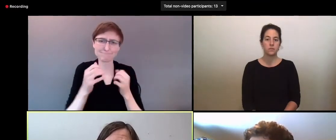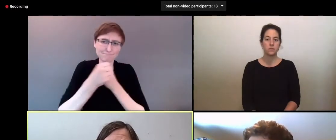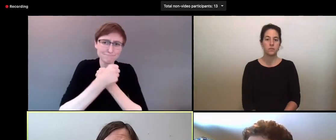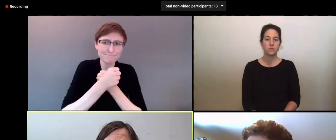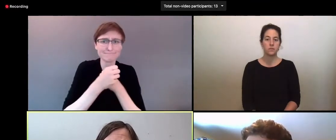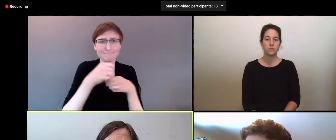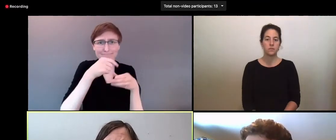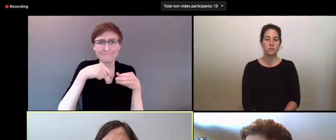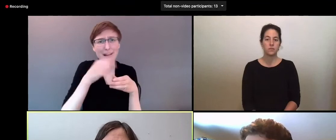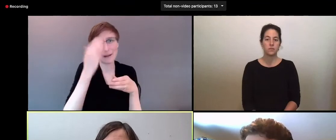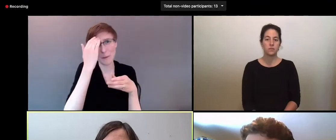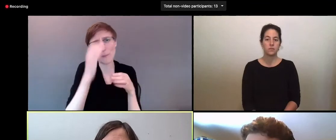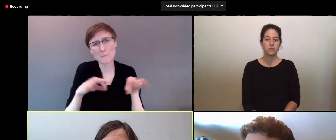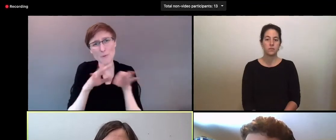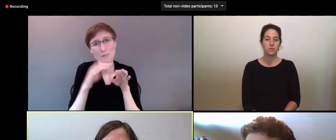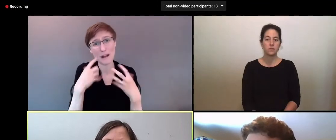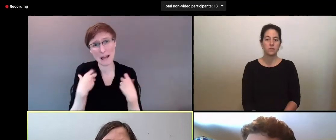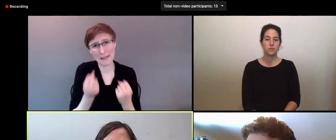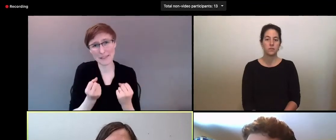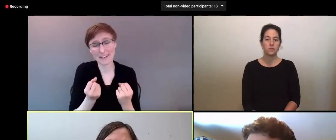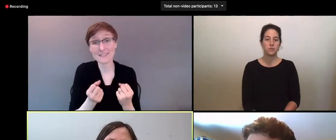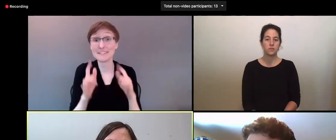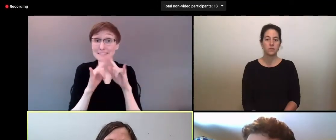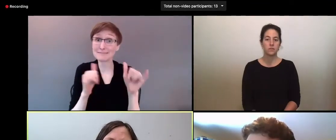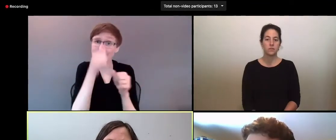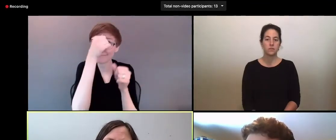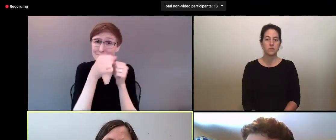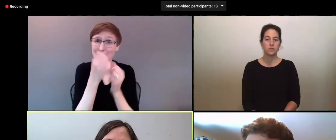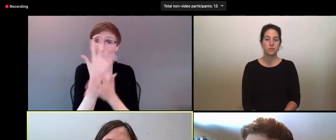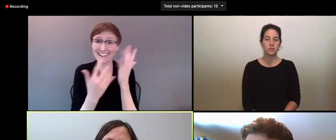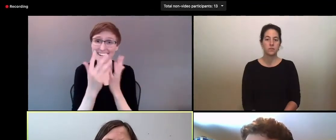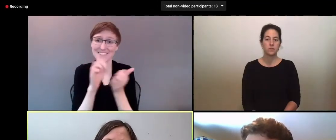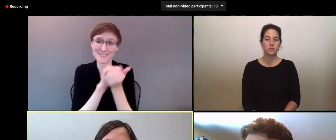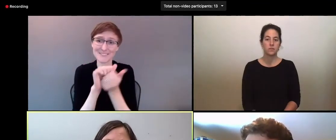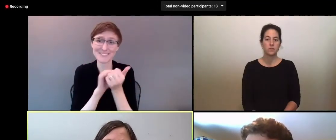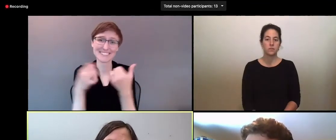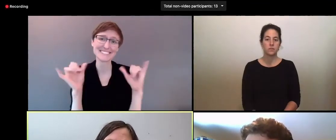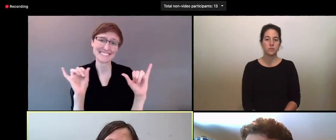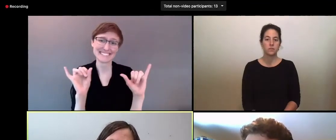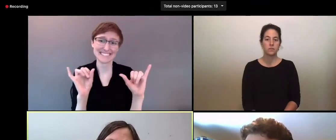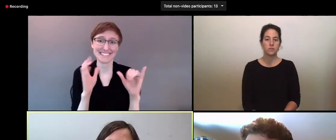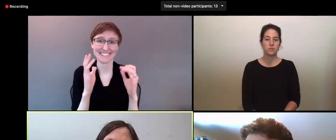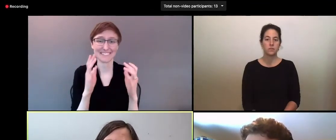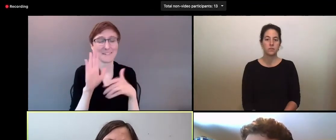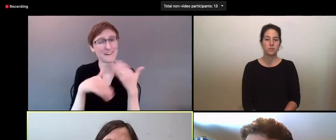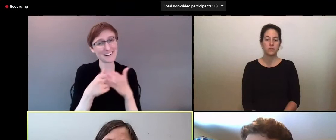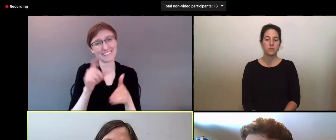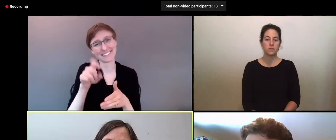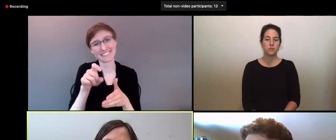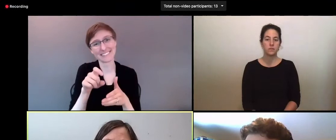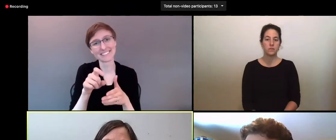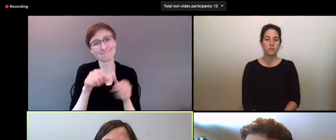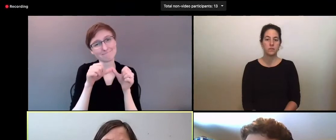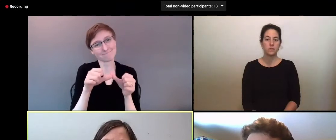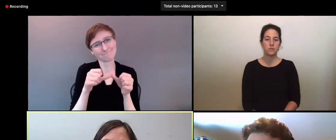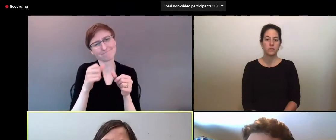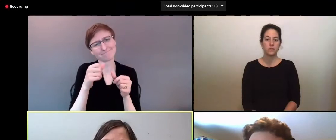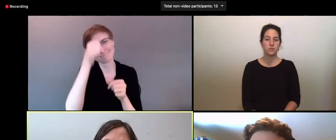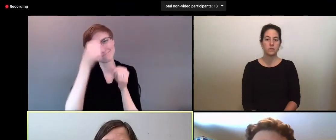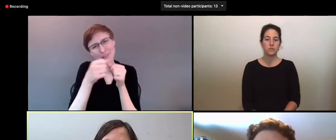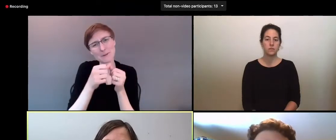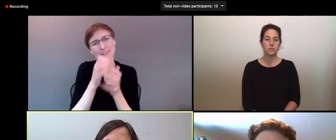great. But don't forget to wash your hands. There's still things that we all do that can still make a difference, even in